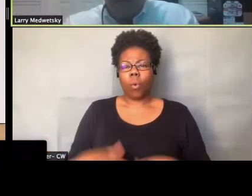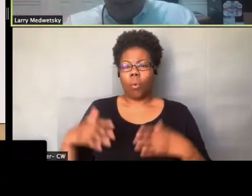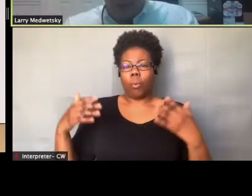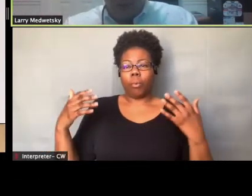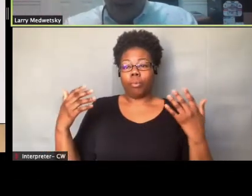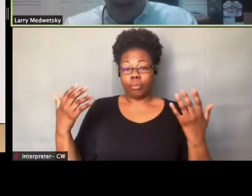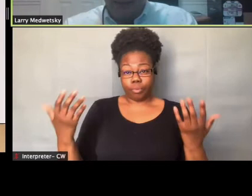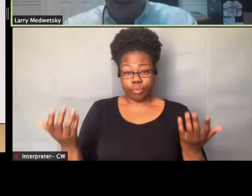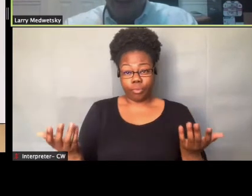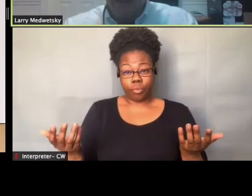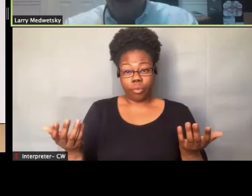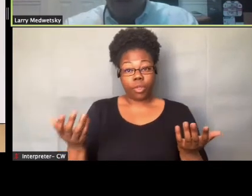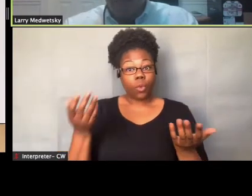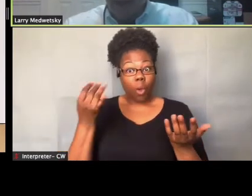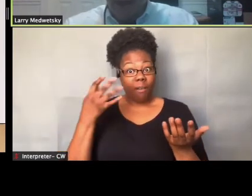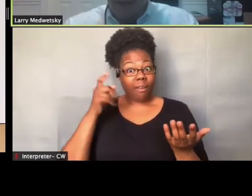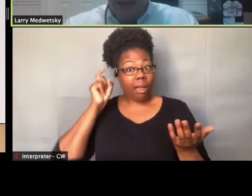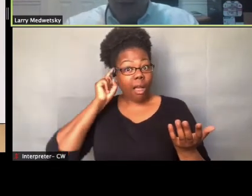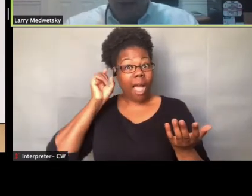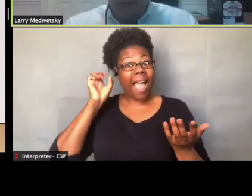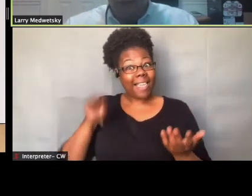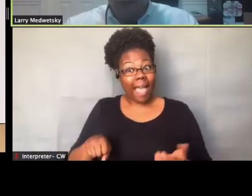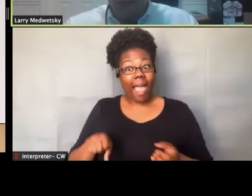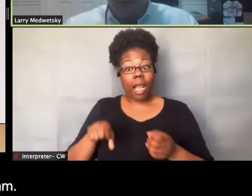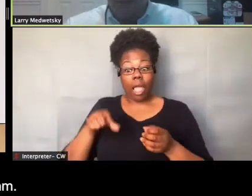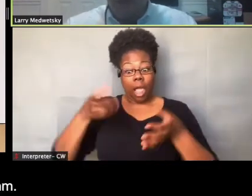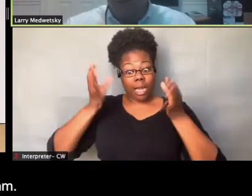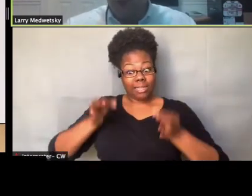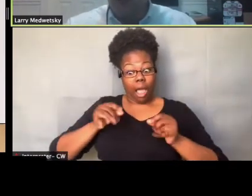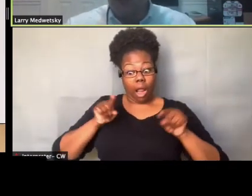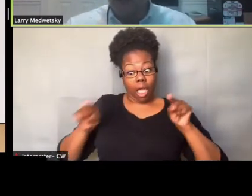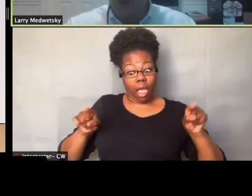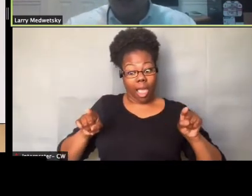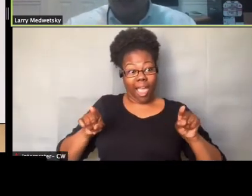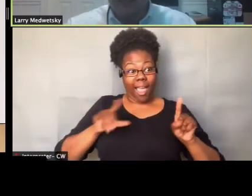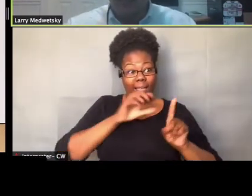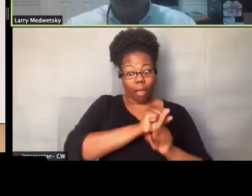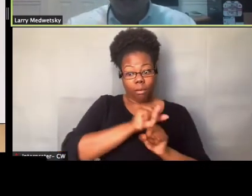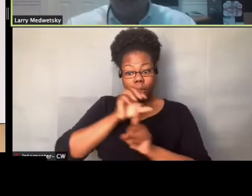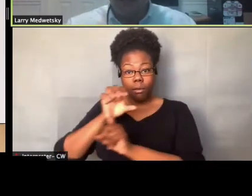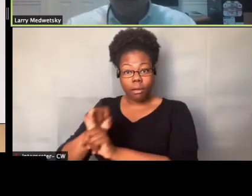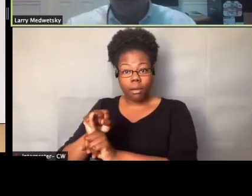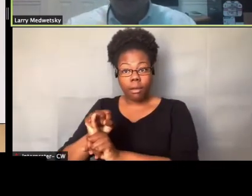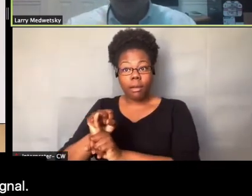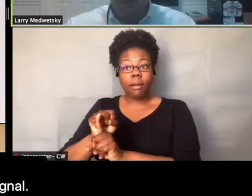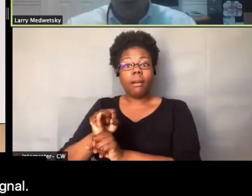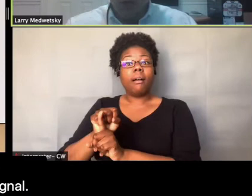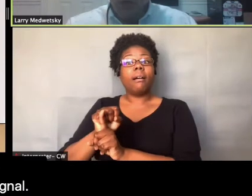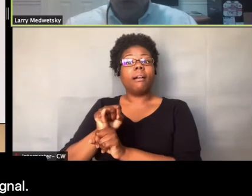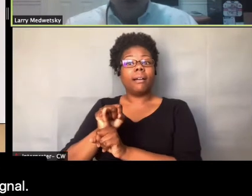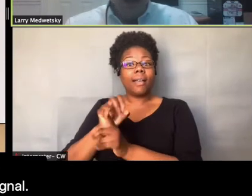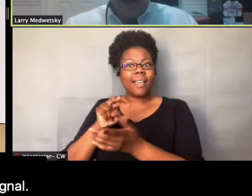so if they can do that, then the algorithm to direct the microphone to focus on the speech signal,